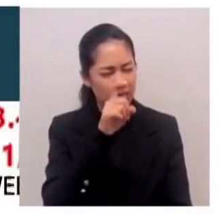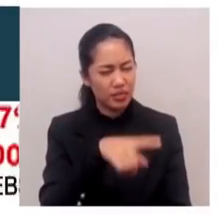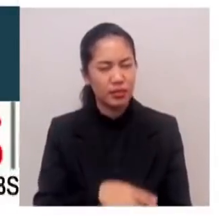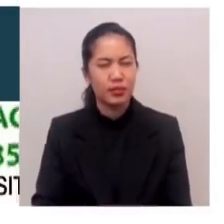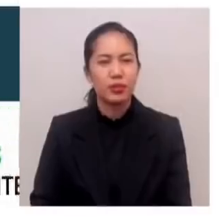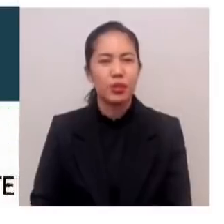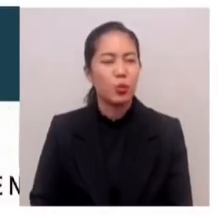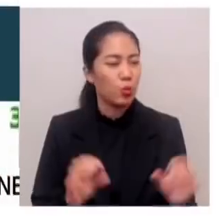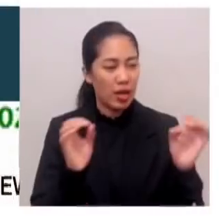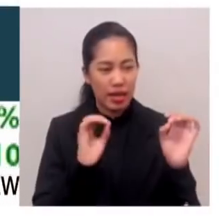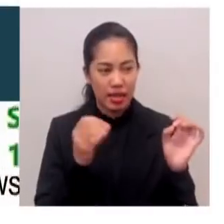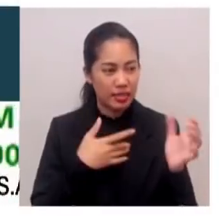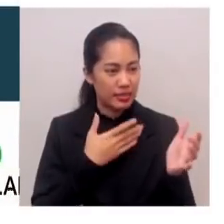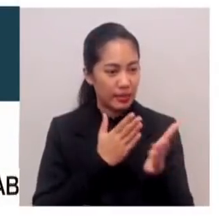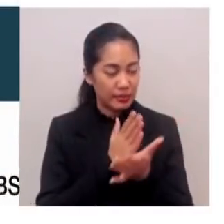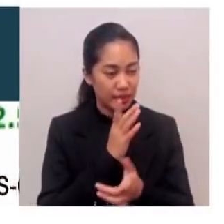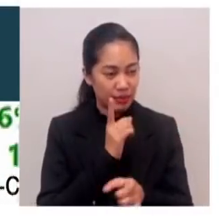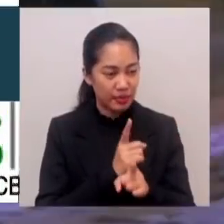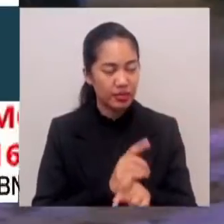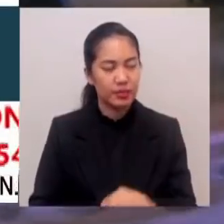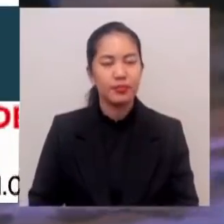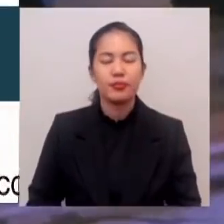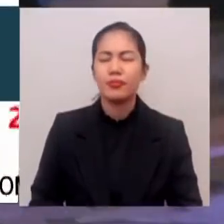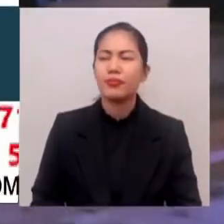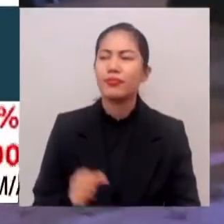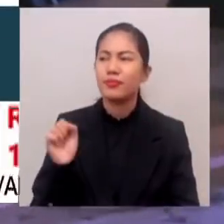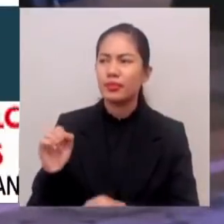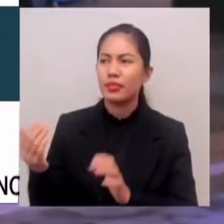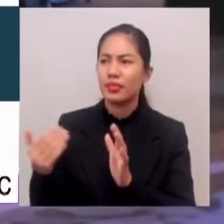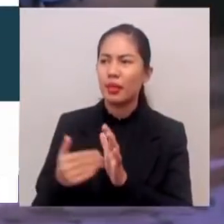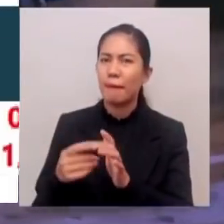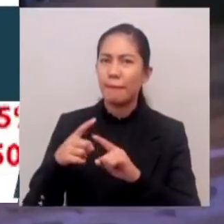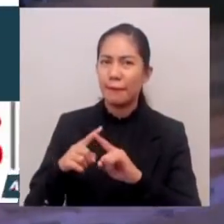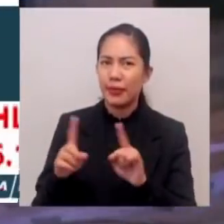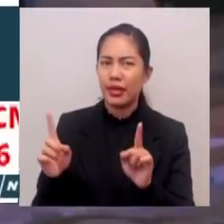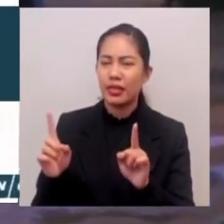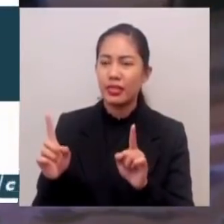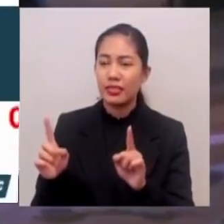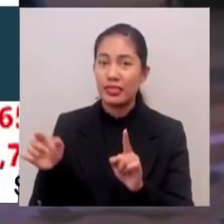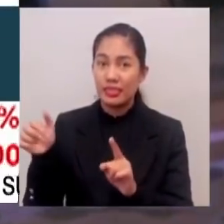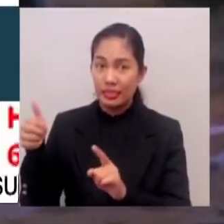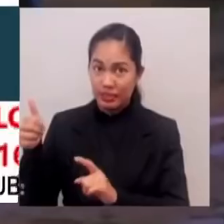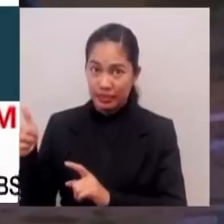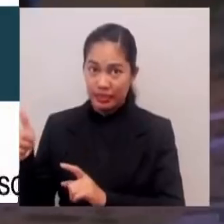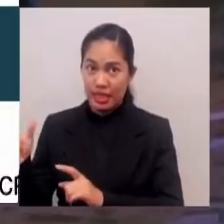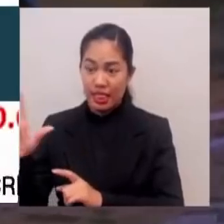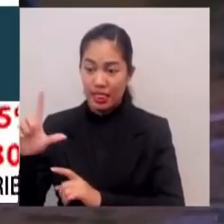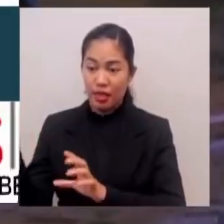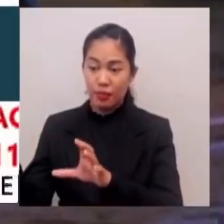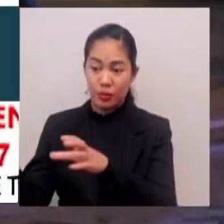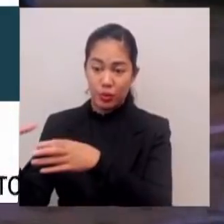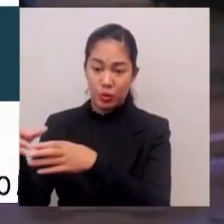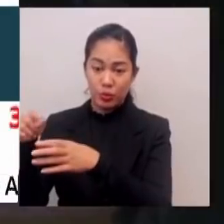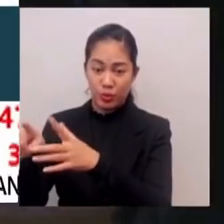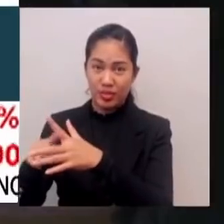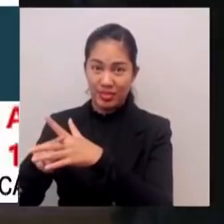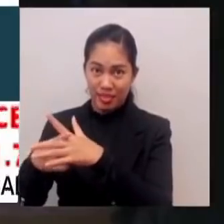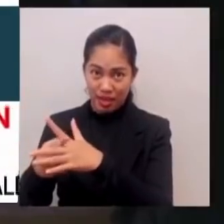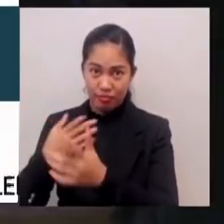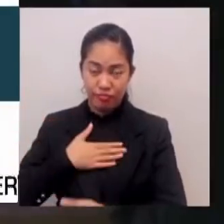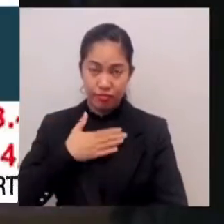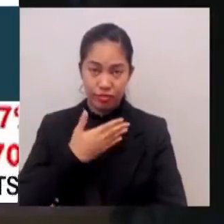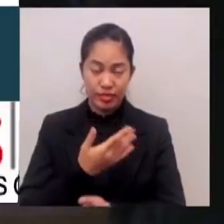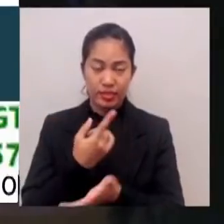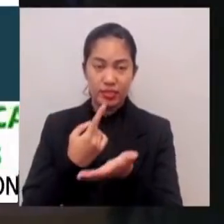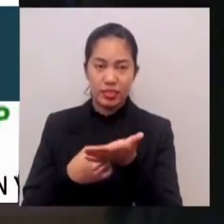Yeah, but again, I don't think it's the left that started the negotiations. So the way I understand the news, if my sources are